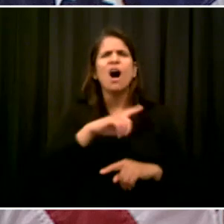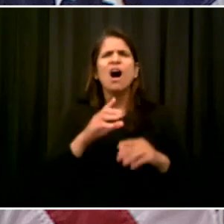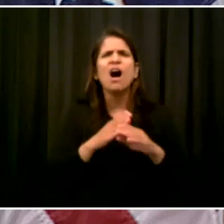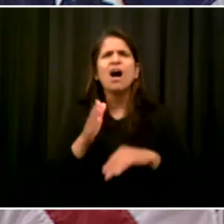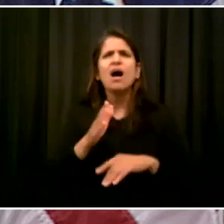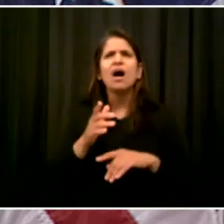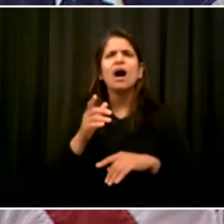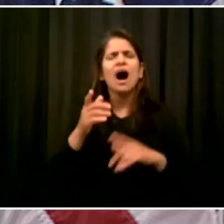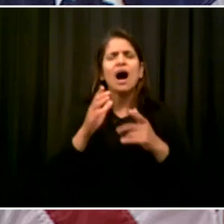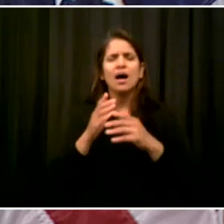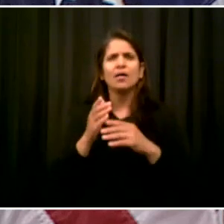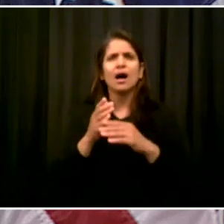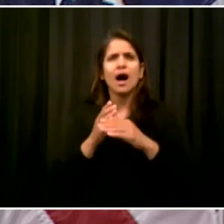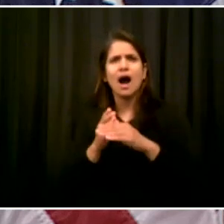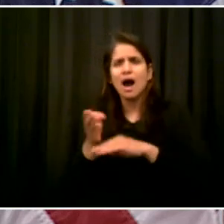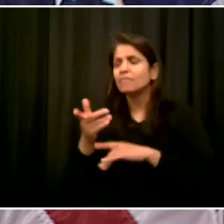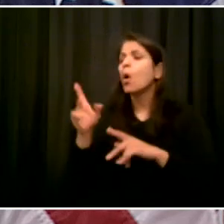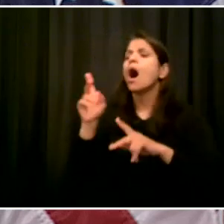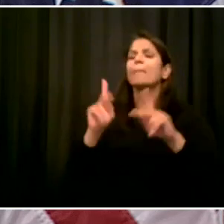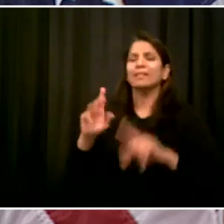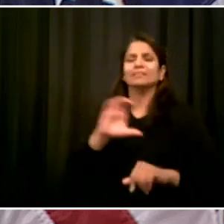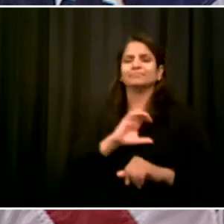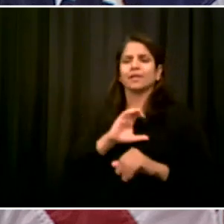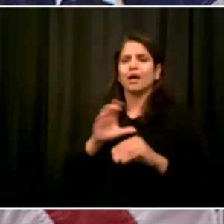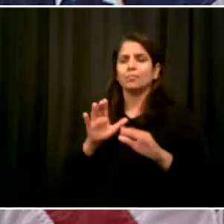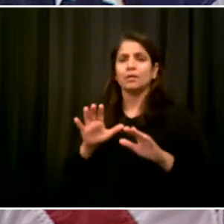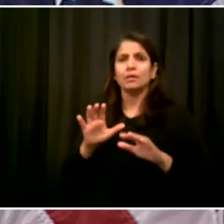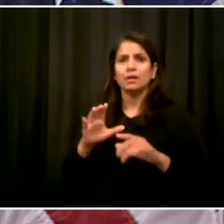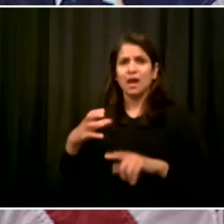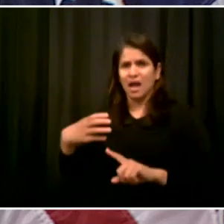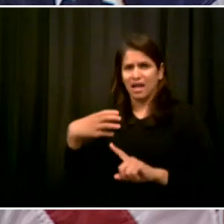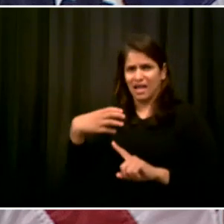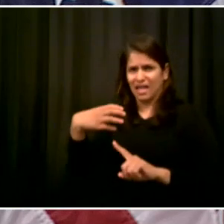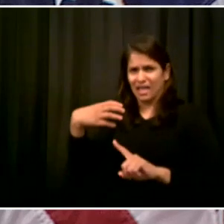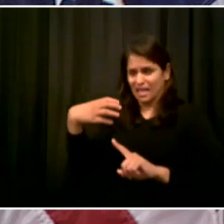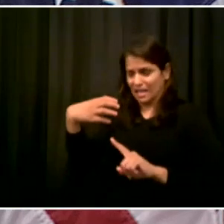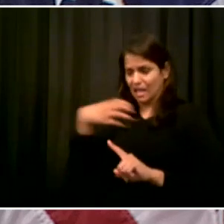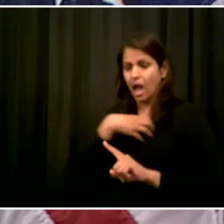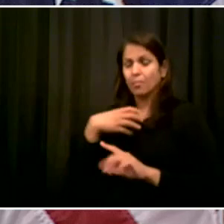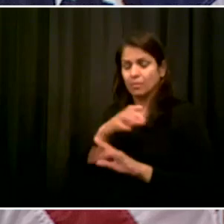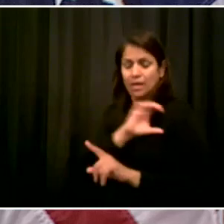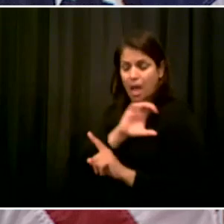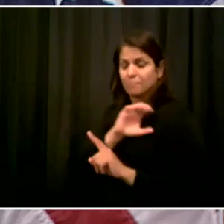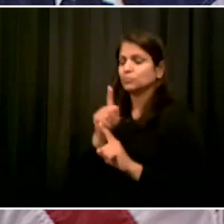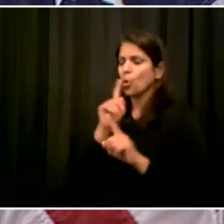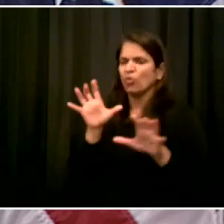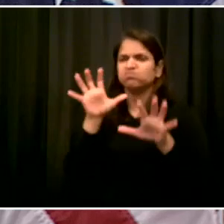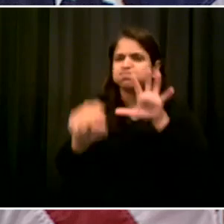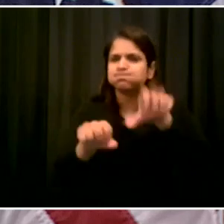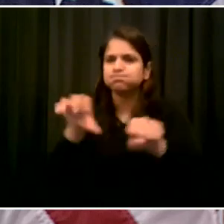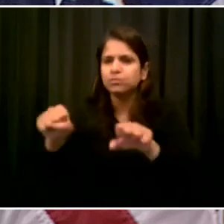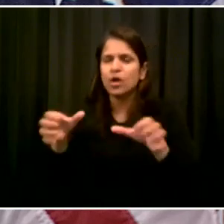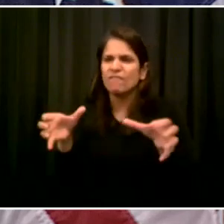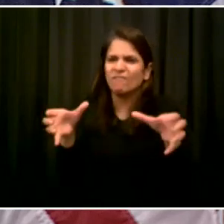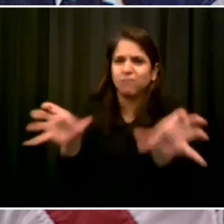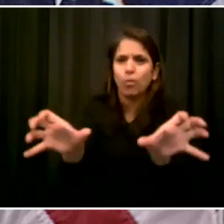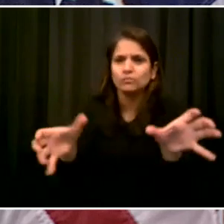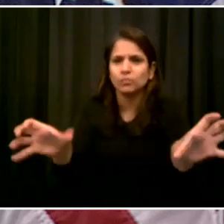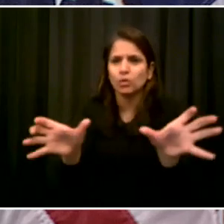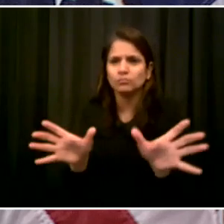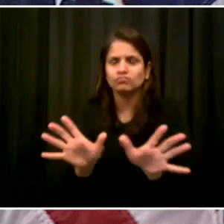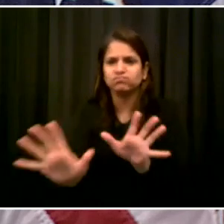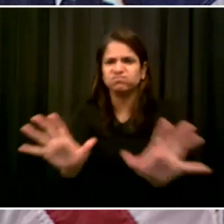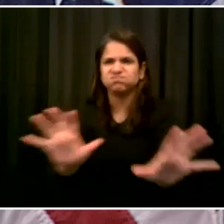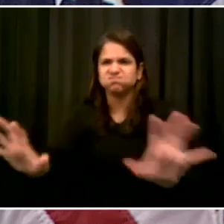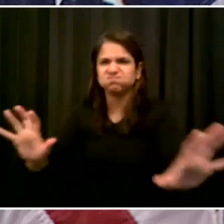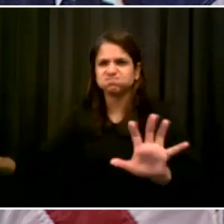on the streets? Okay, Henry, I really do feel I answered the previous question, but I'm going to answer it again. I